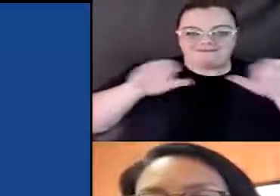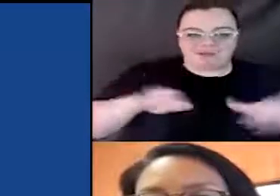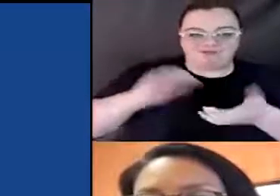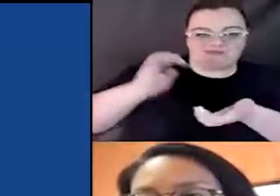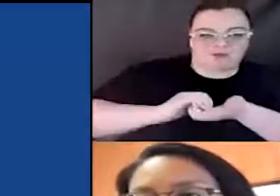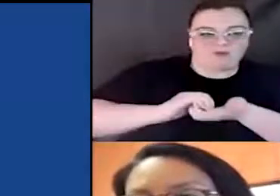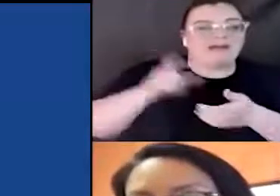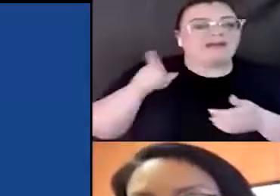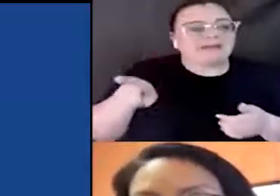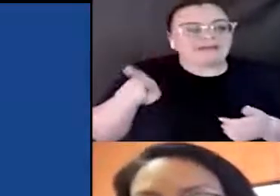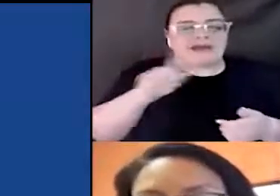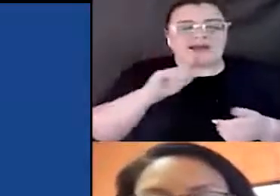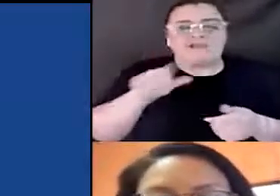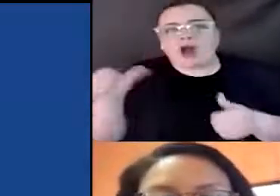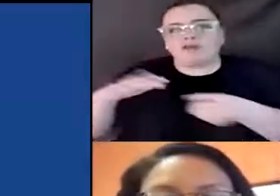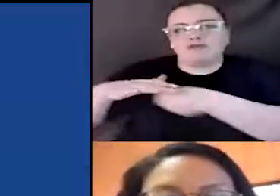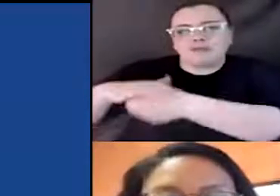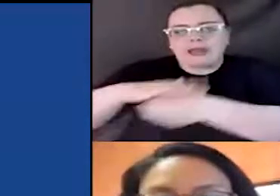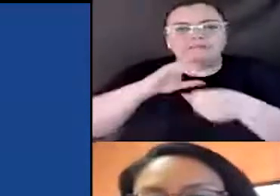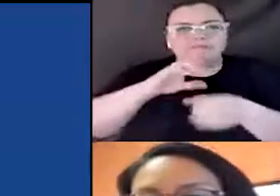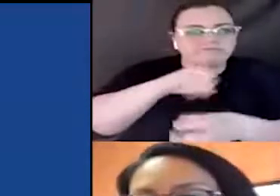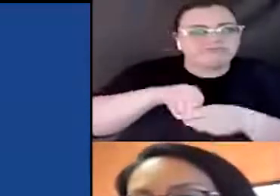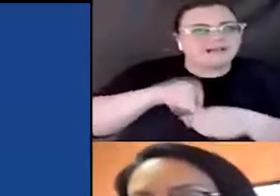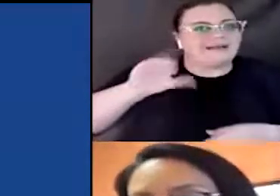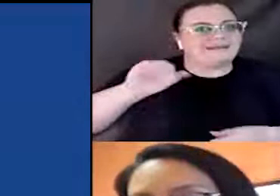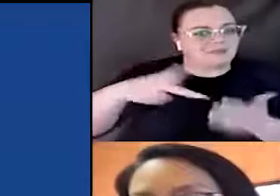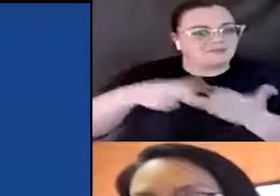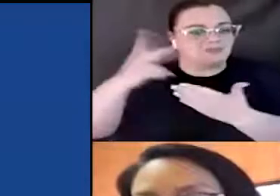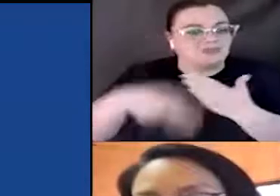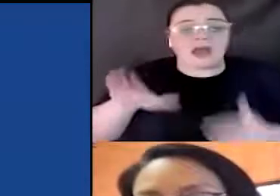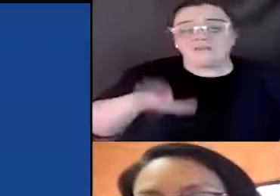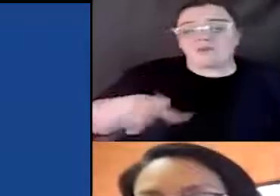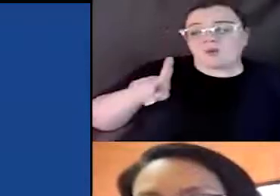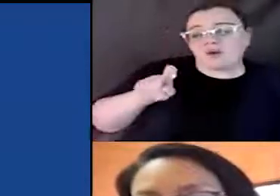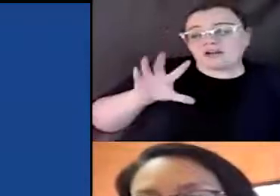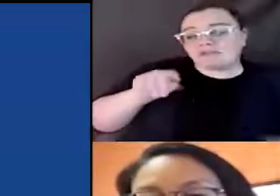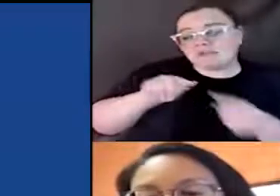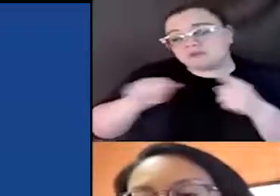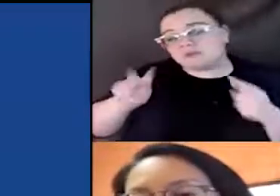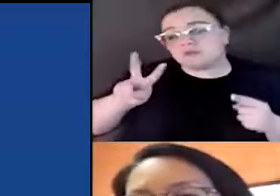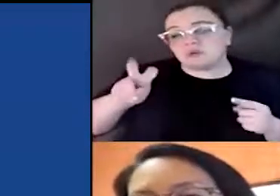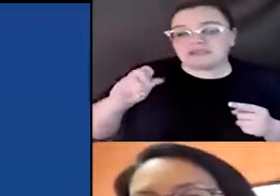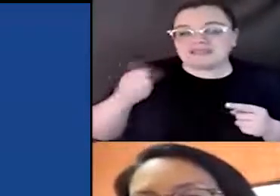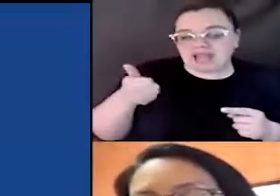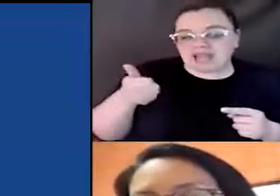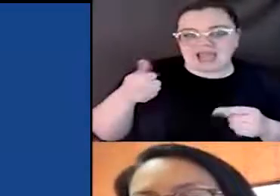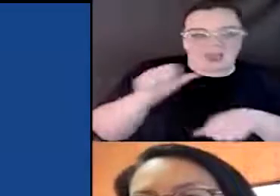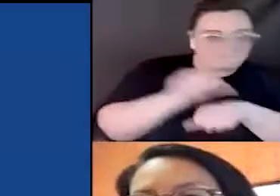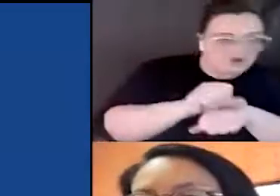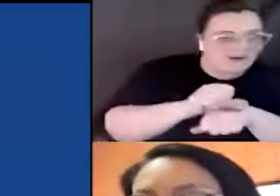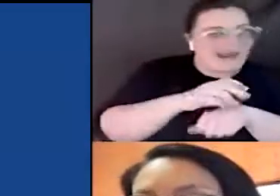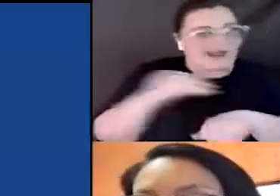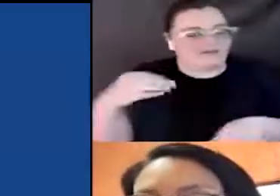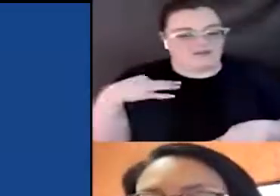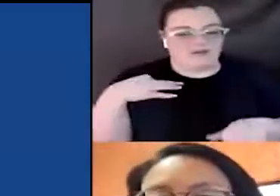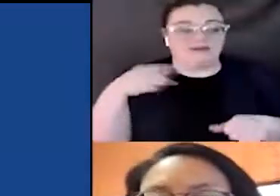that participate in CAP programs, about 150 to 210 employees and volunteers. And their main